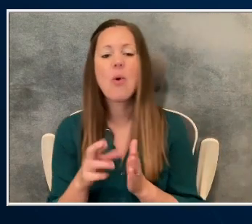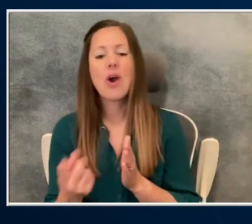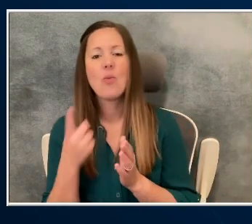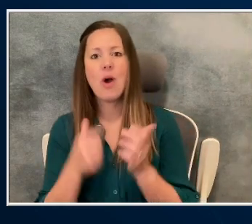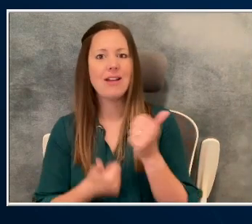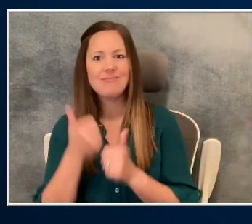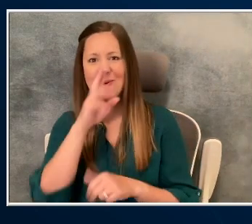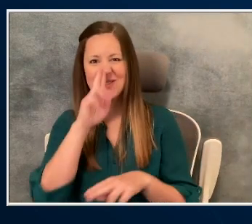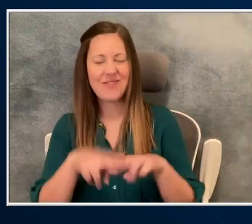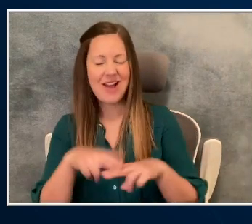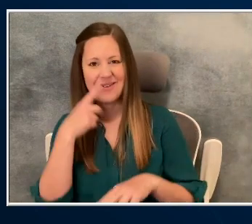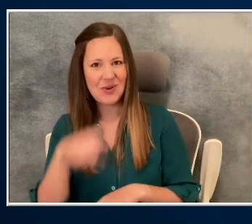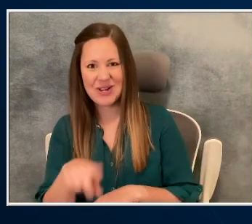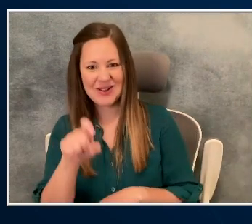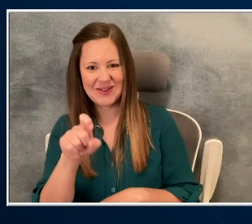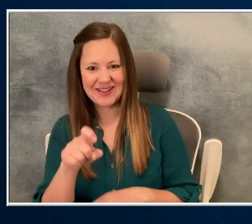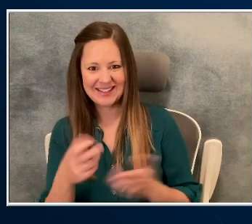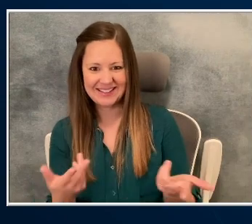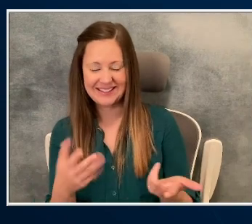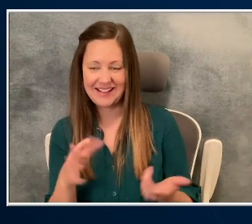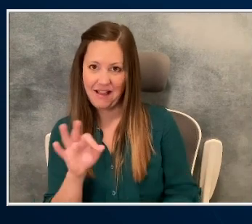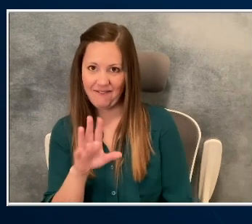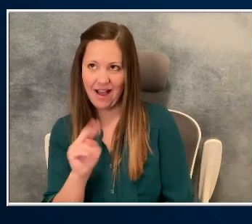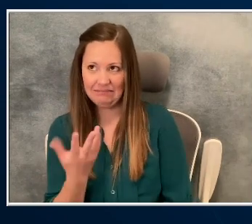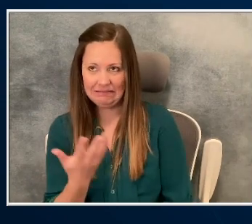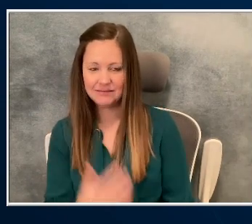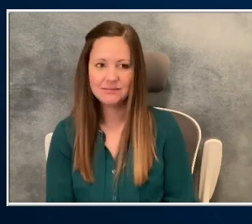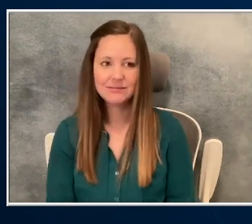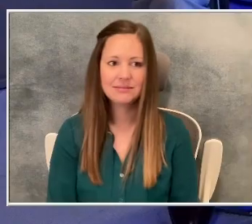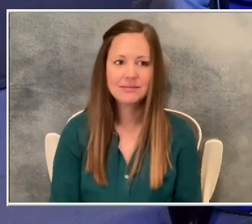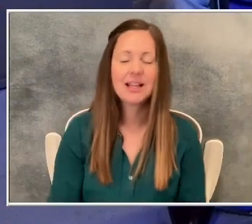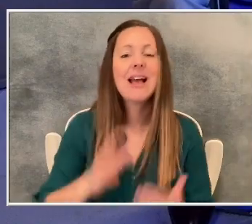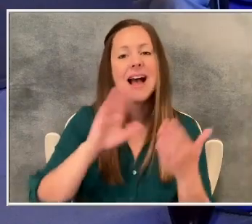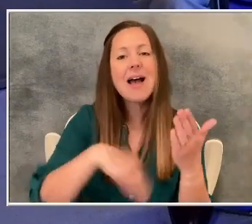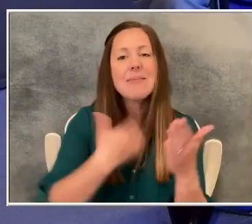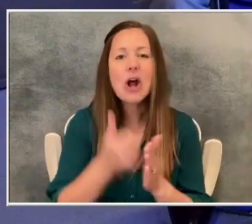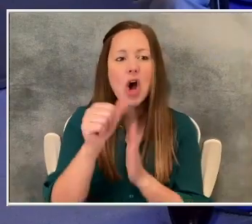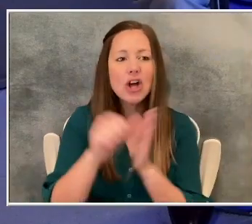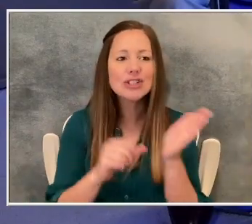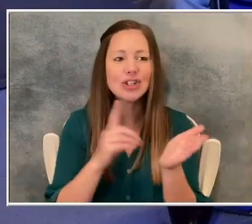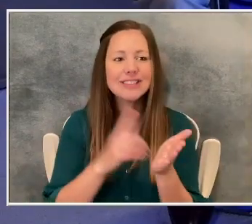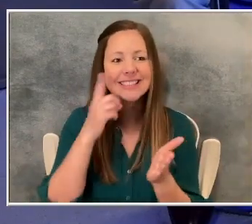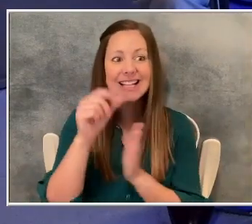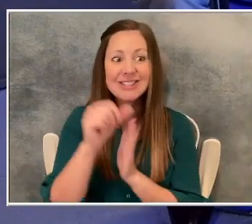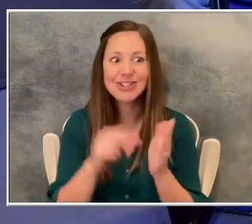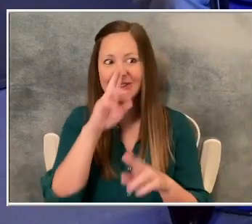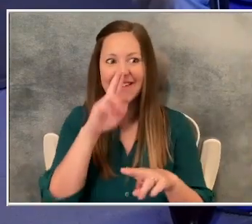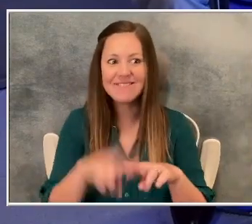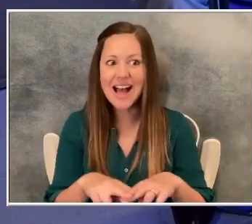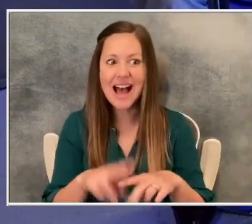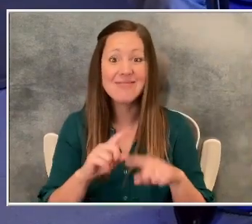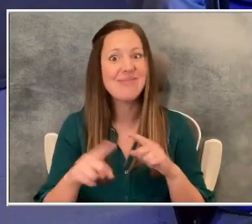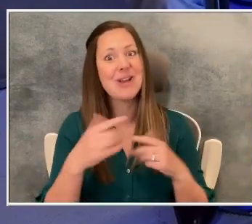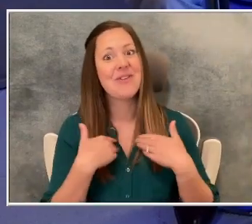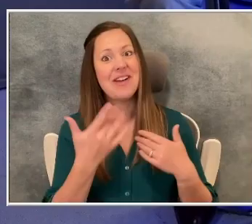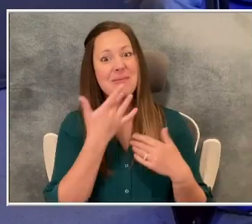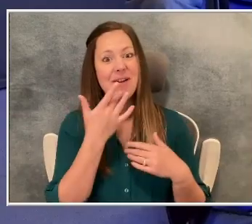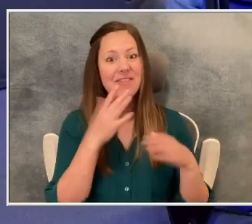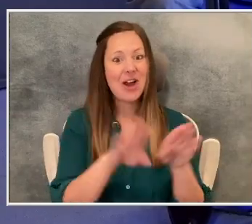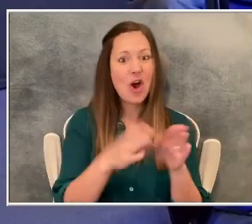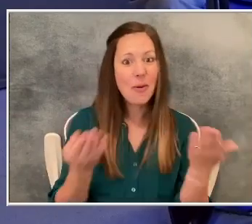you, if we can use the word fun? All surgeons think surgery is fun, so we can't ask him that. But do you have a preference for an open versus a closed